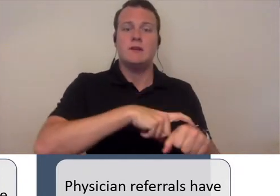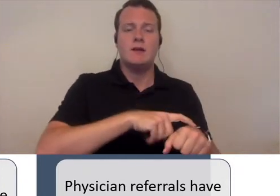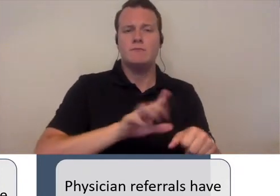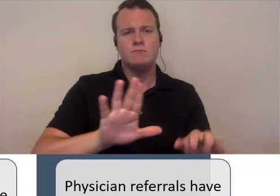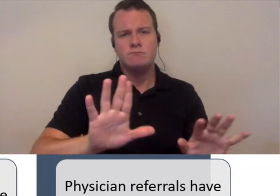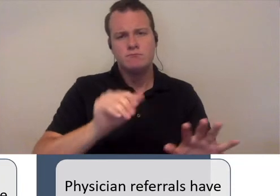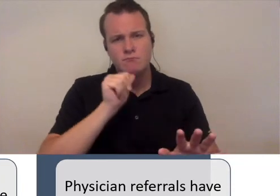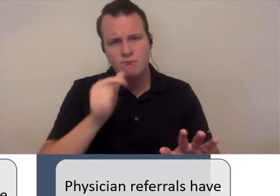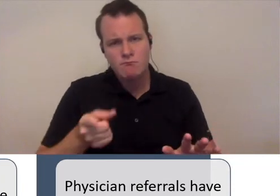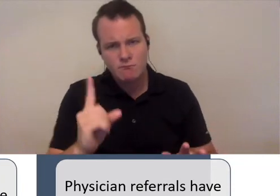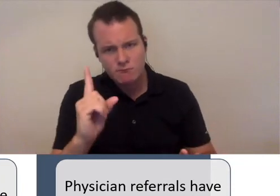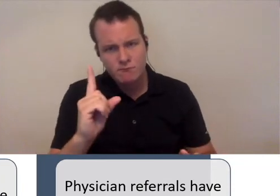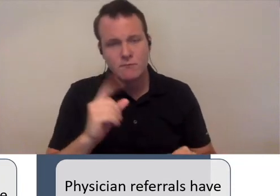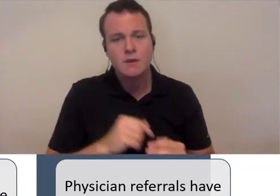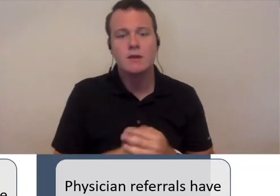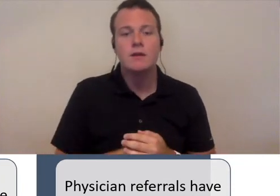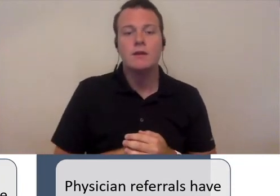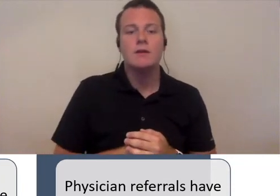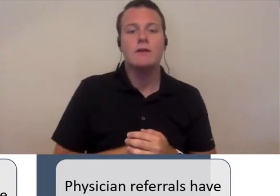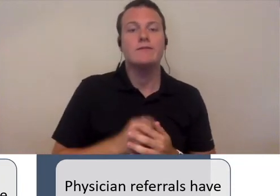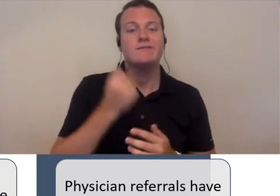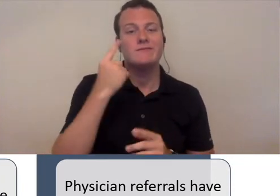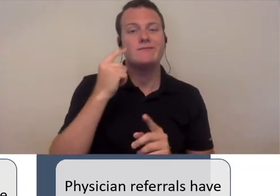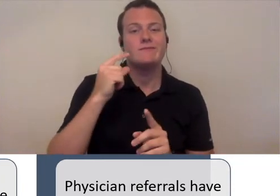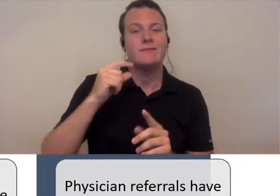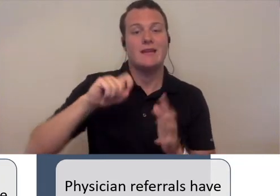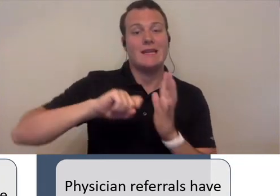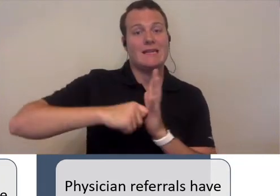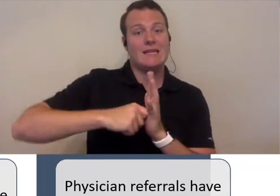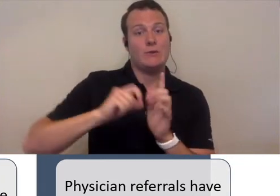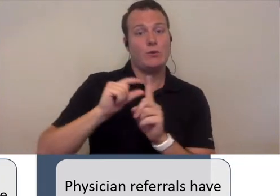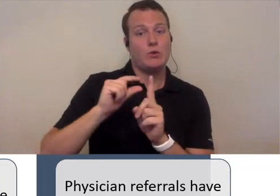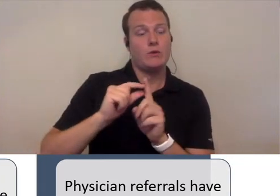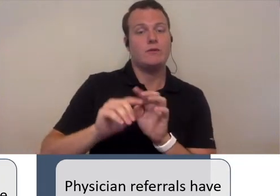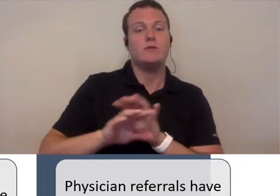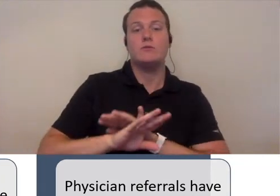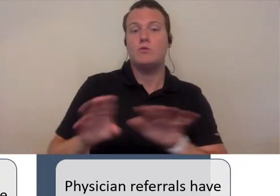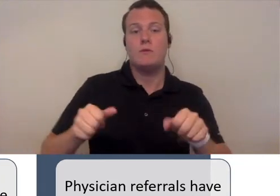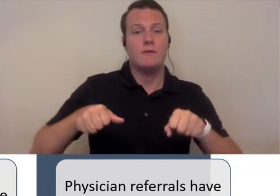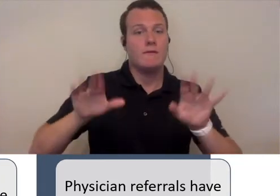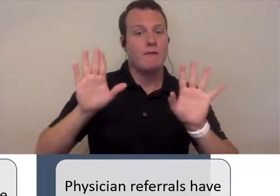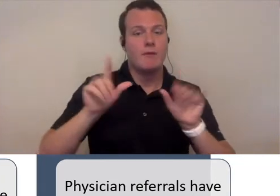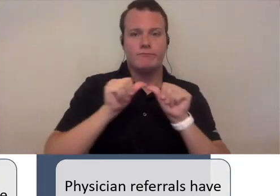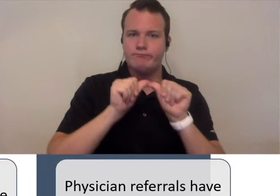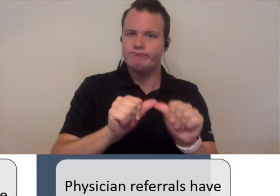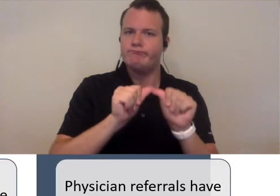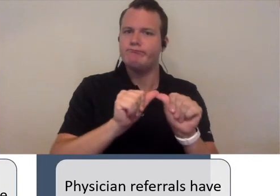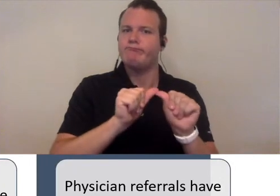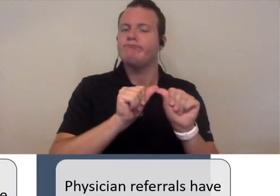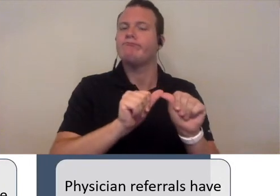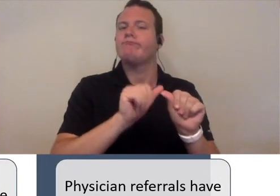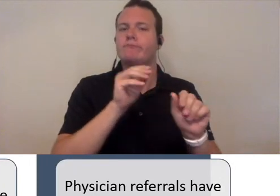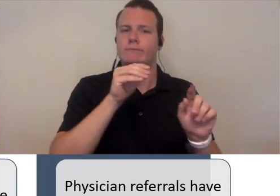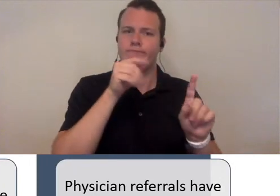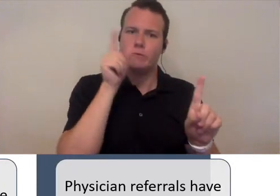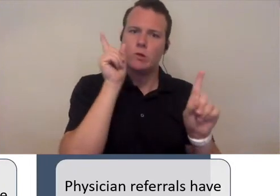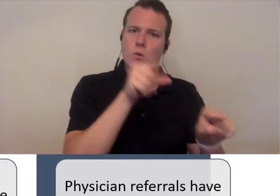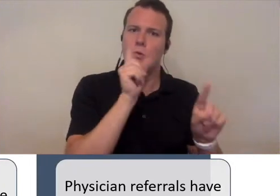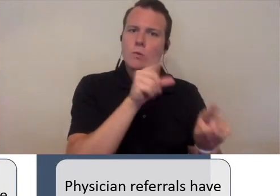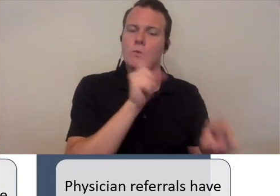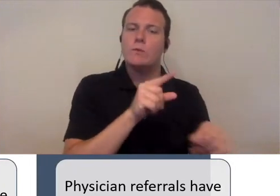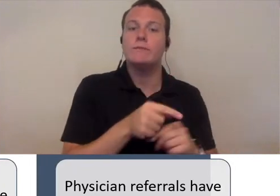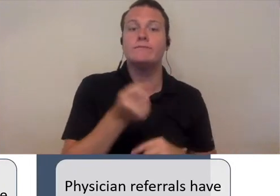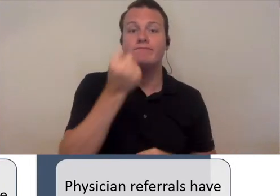time. The key word here is don't give up. Keep going, keep going. The great thing about it